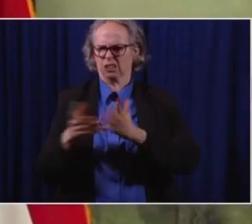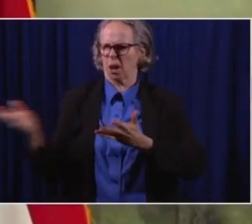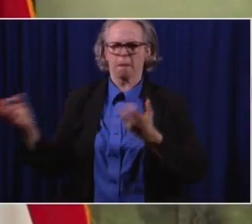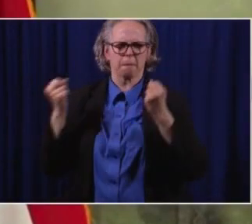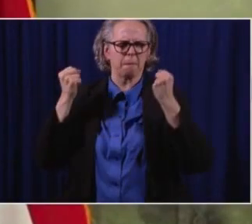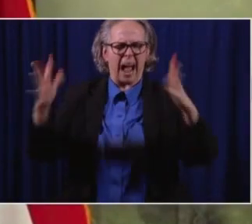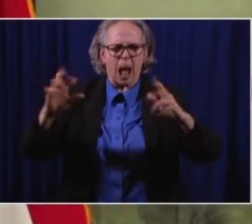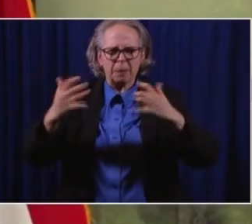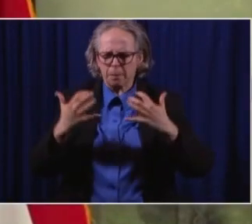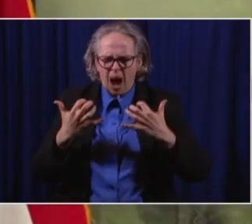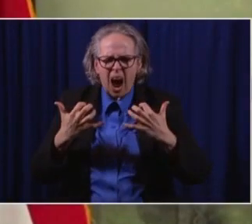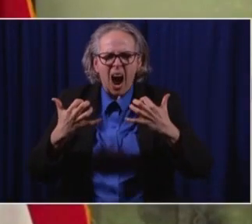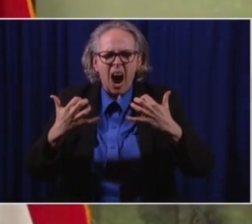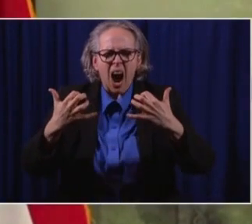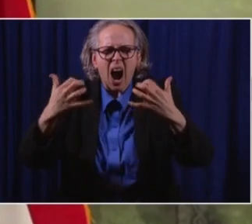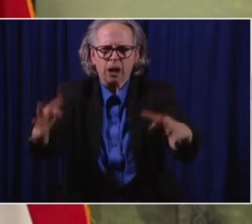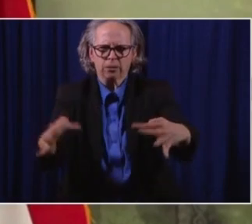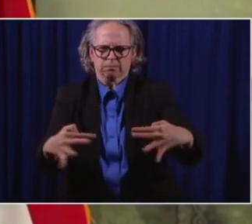people. To